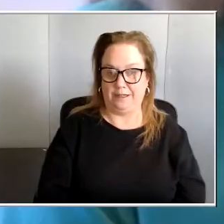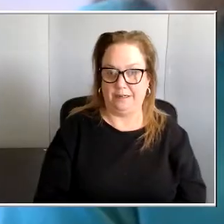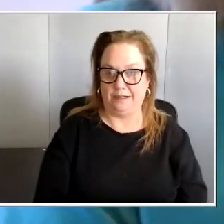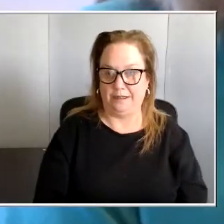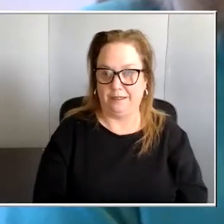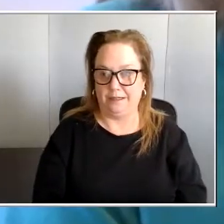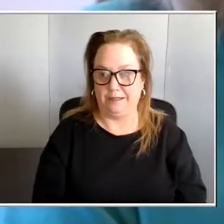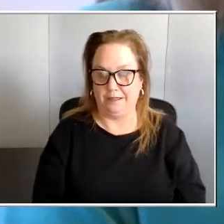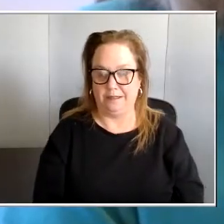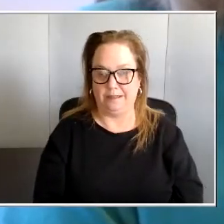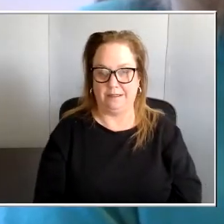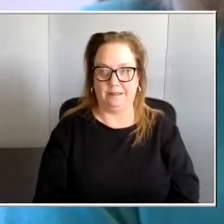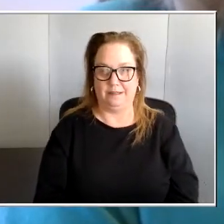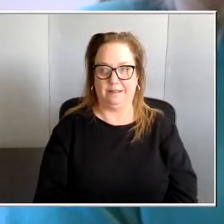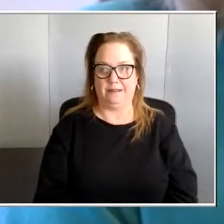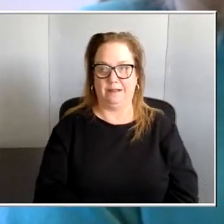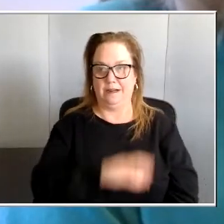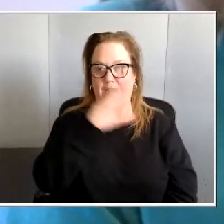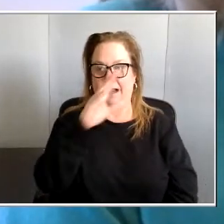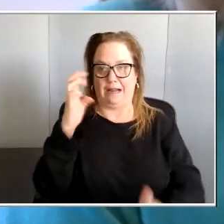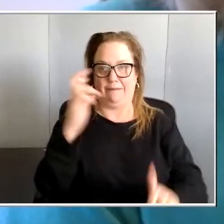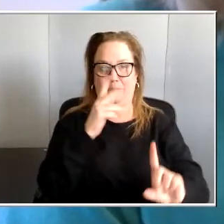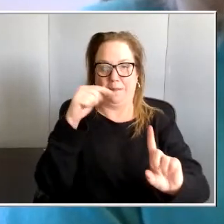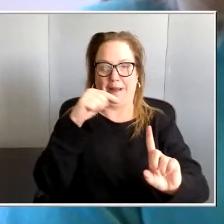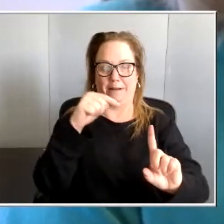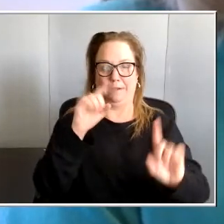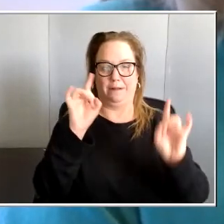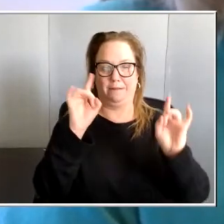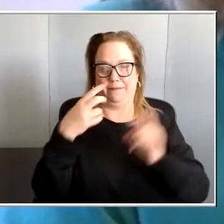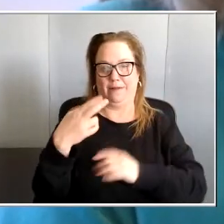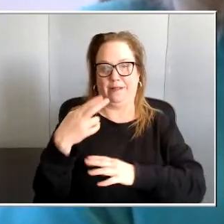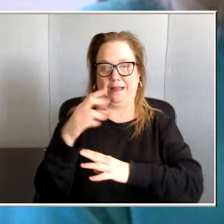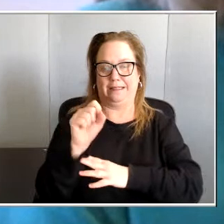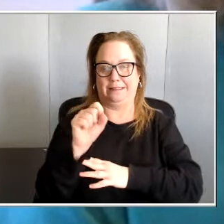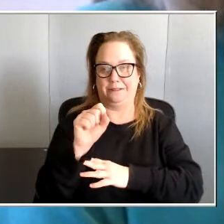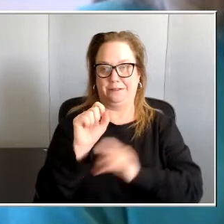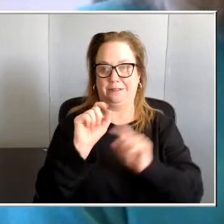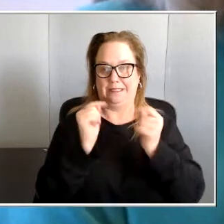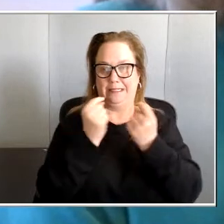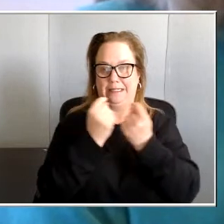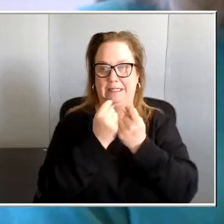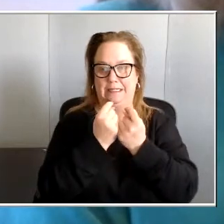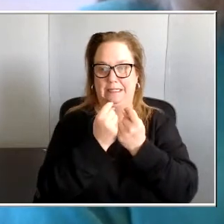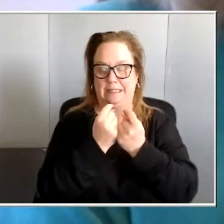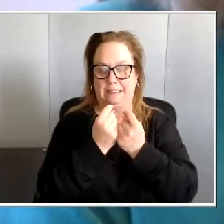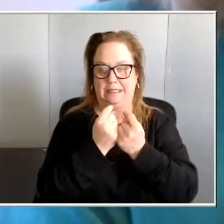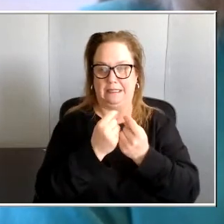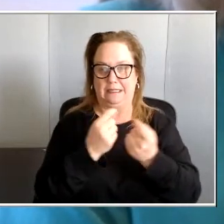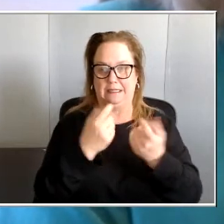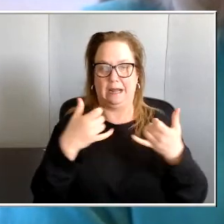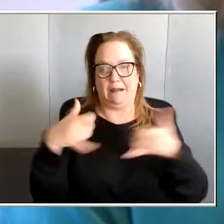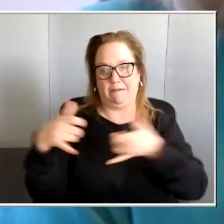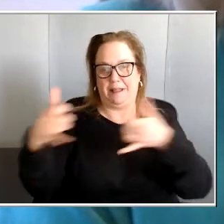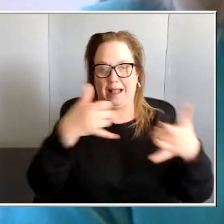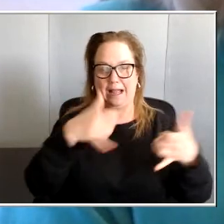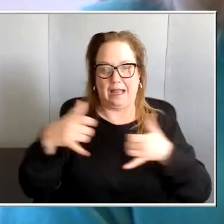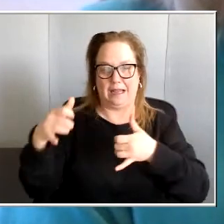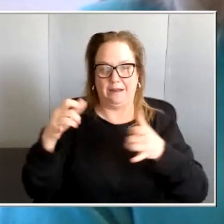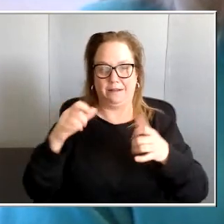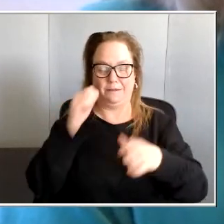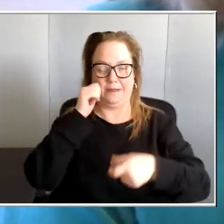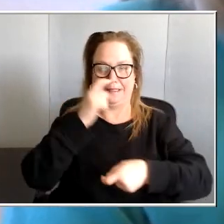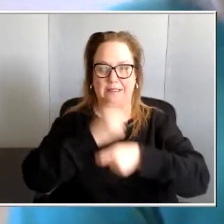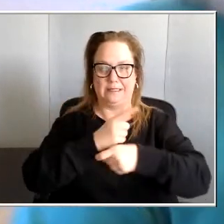I mean, I never went back and played for the high school or anything, but I have like played around with my